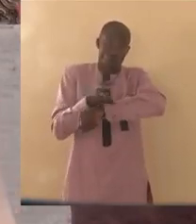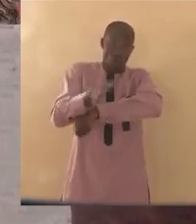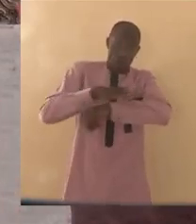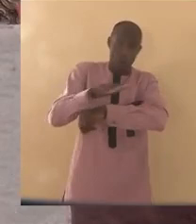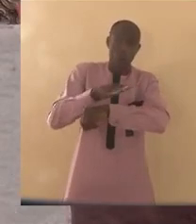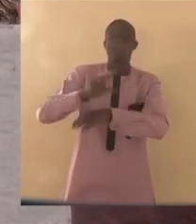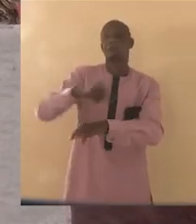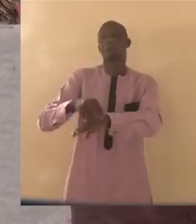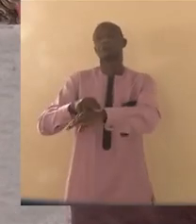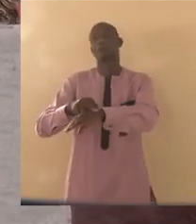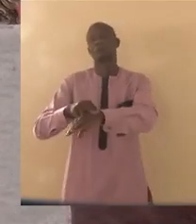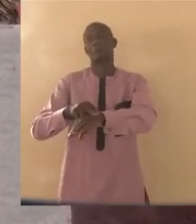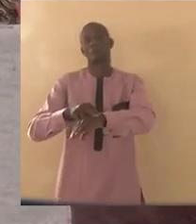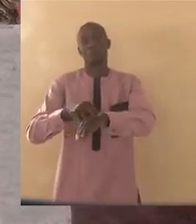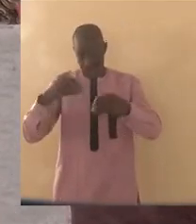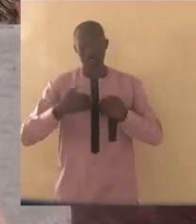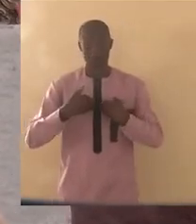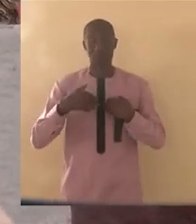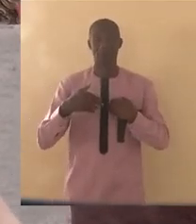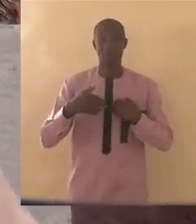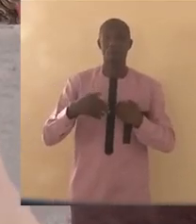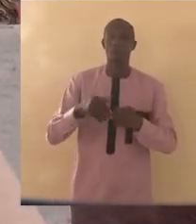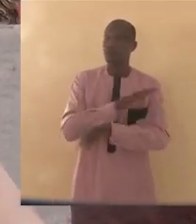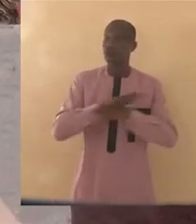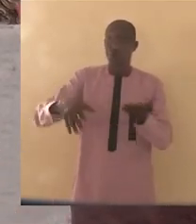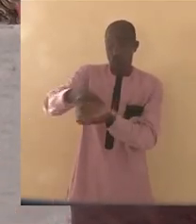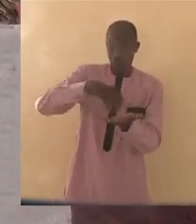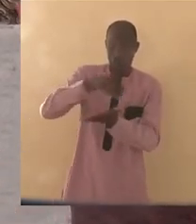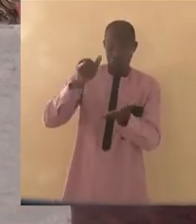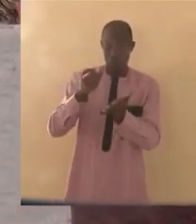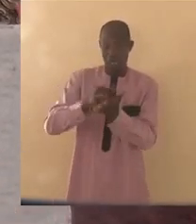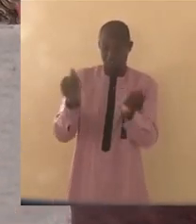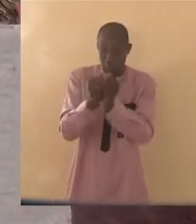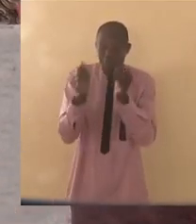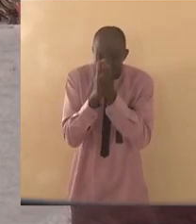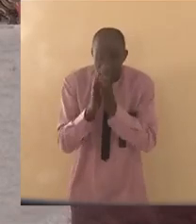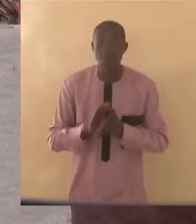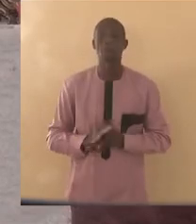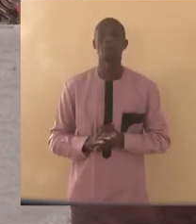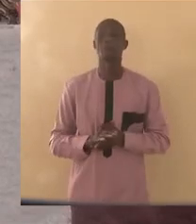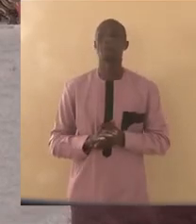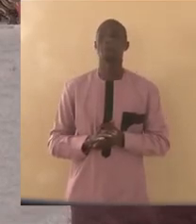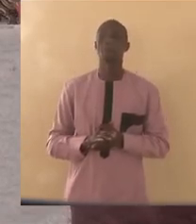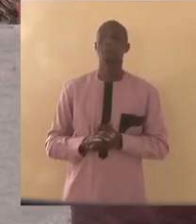To manipulate nature. Human beings have that capacity. Don't confuse that with prayer.